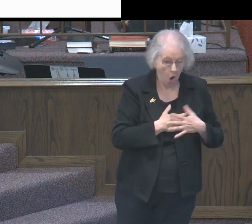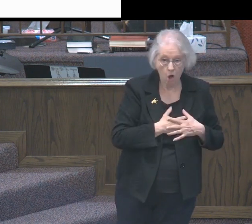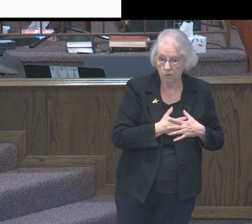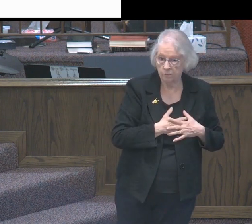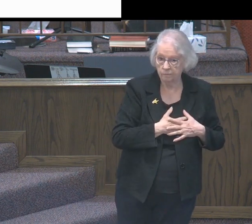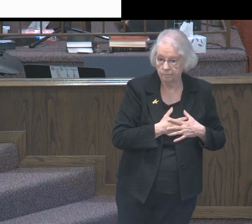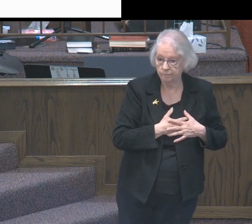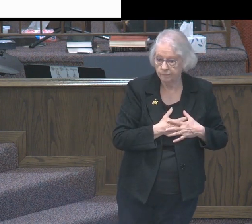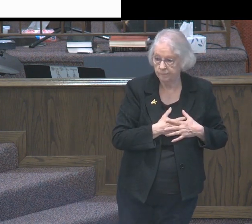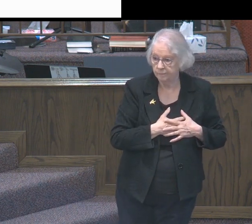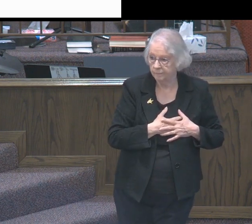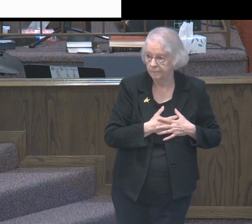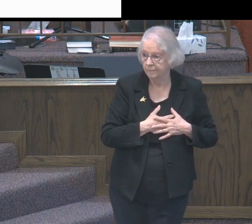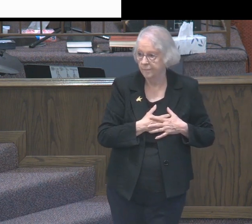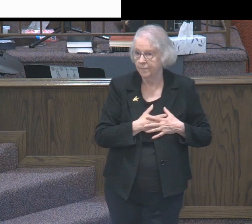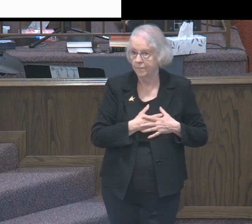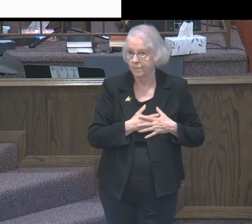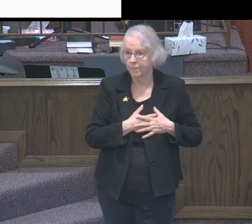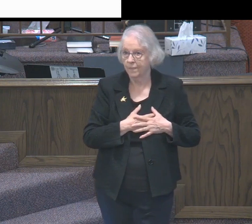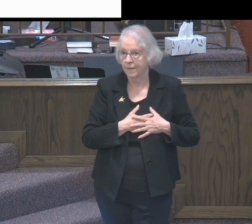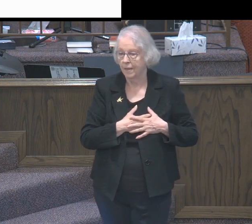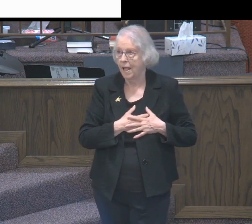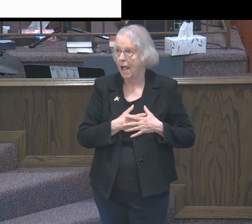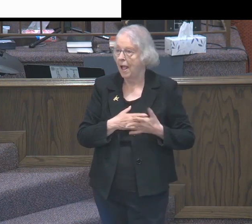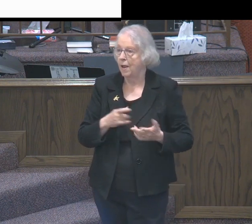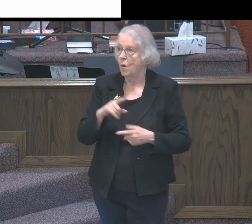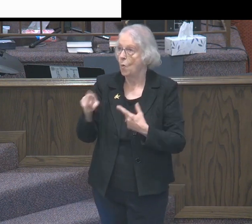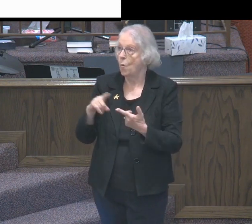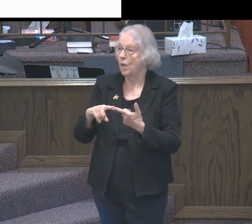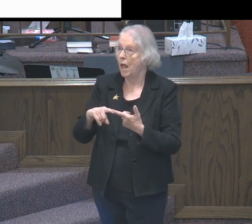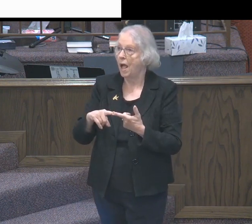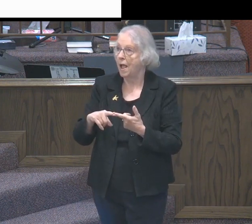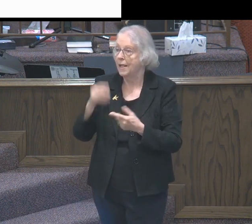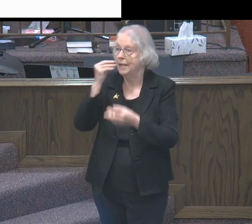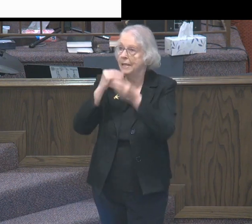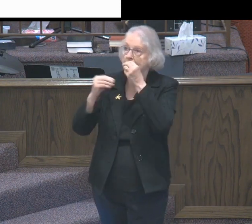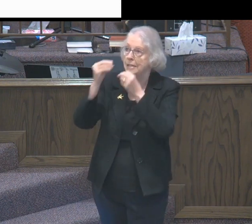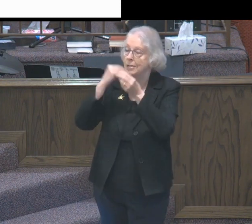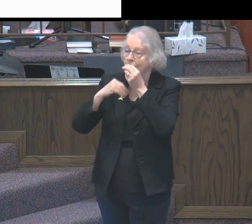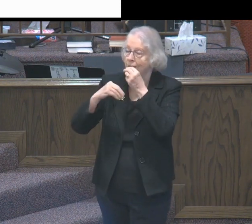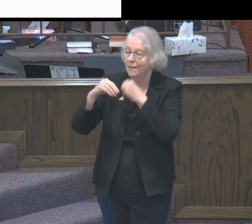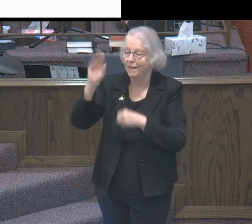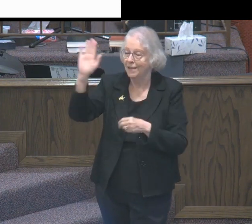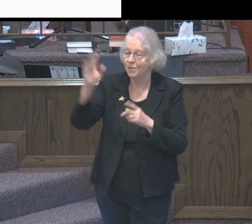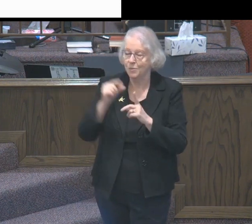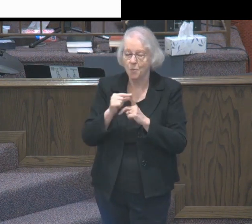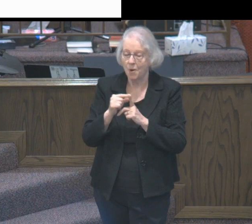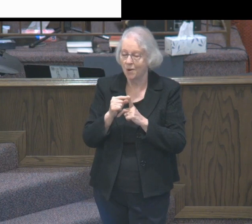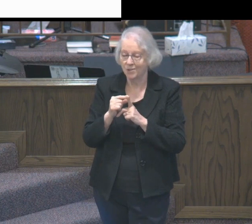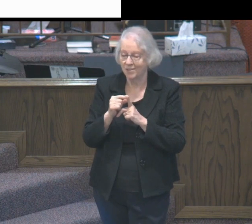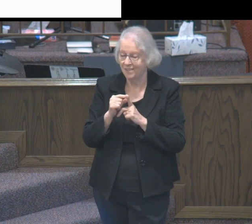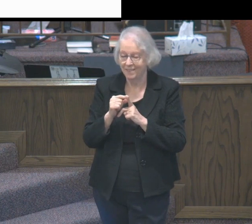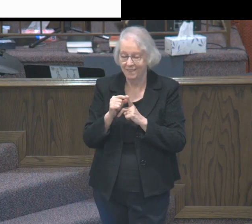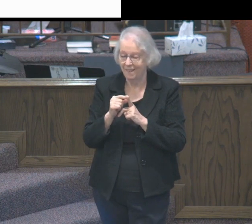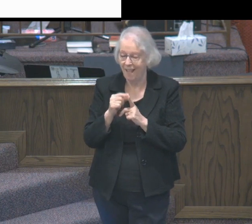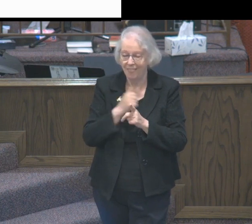application of the word based on my relationship with God, because he's the one who's doing the interpreting in my life.